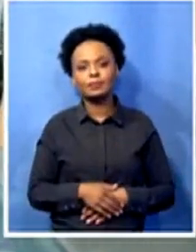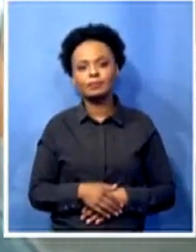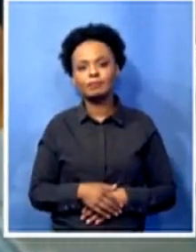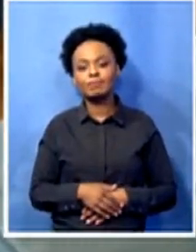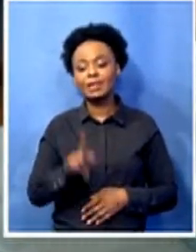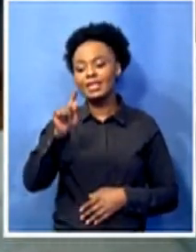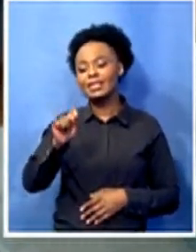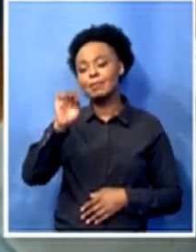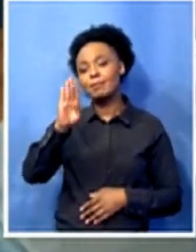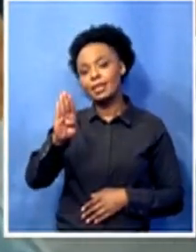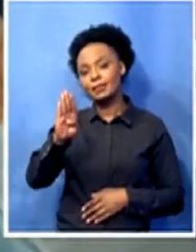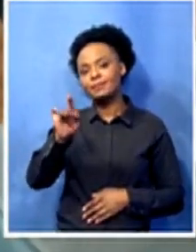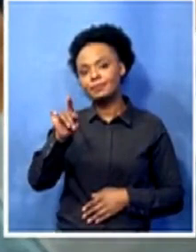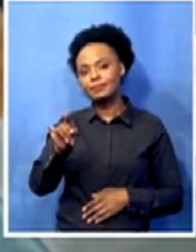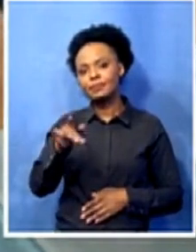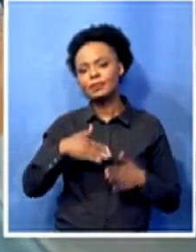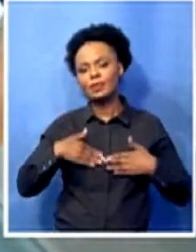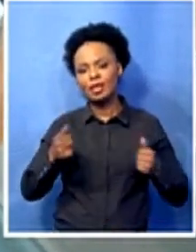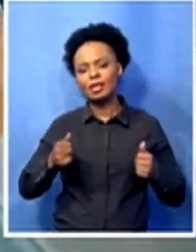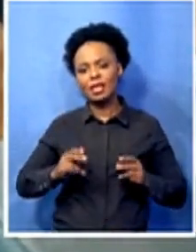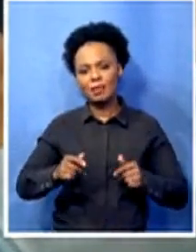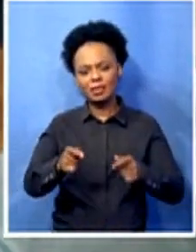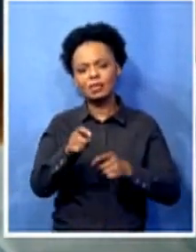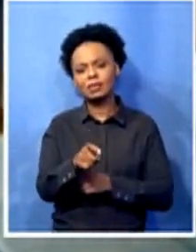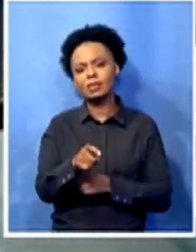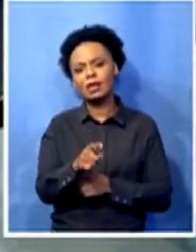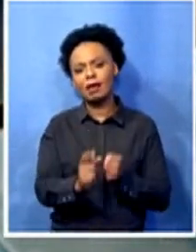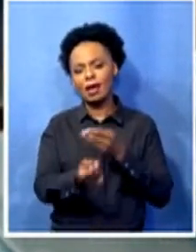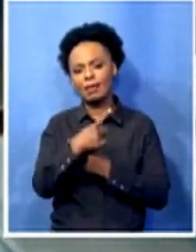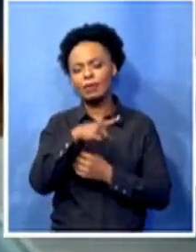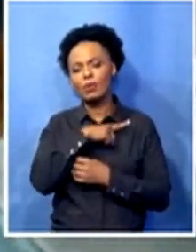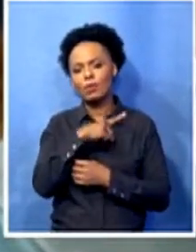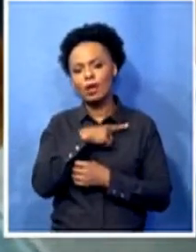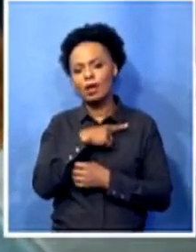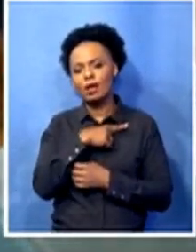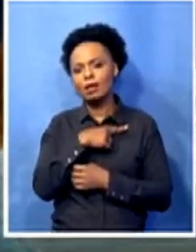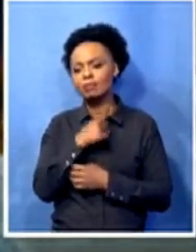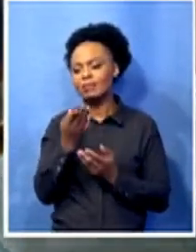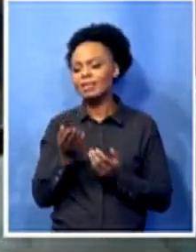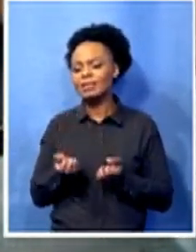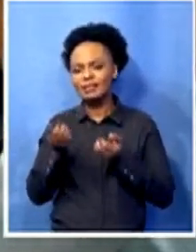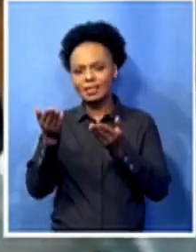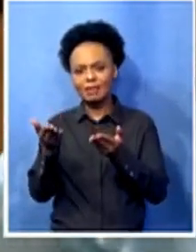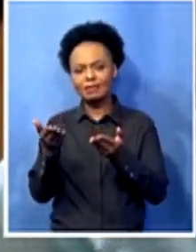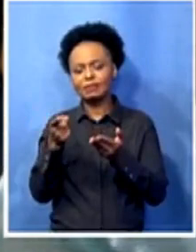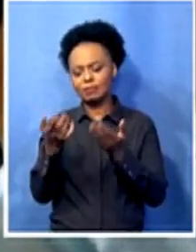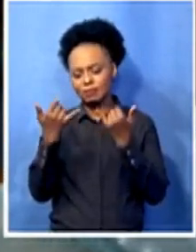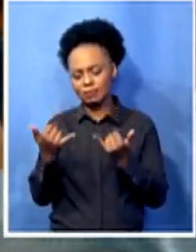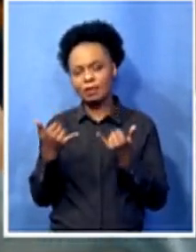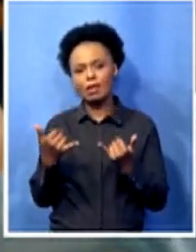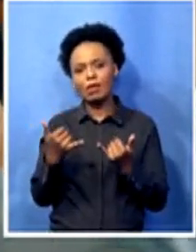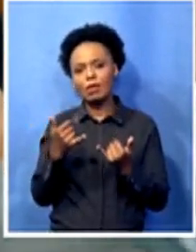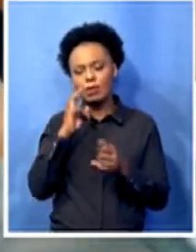emergency comes at a time when lip service has been paid about the importance of treating TB and ending